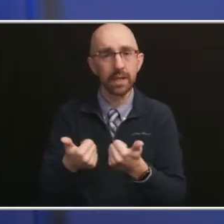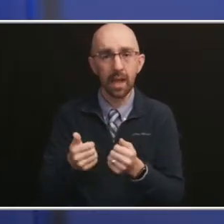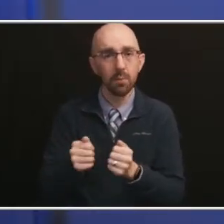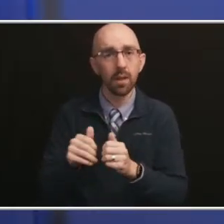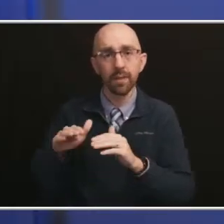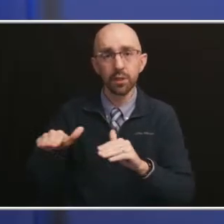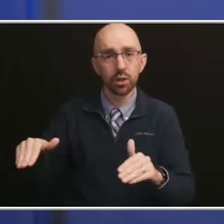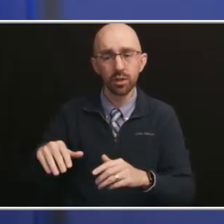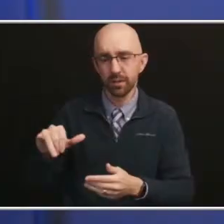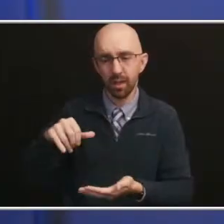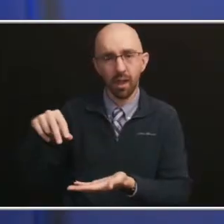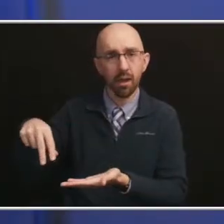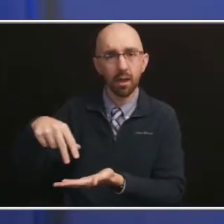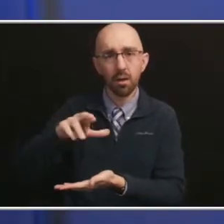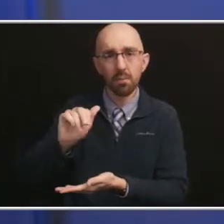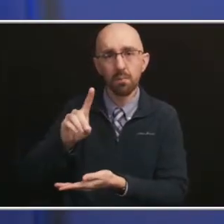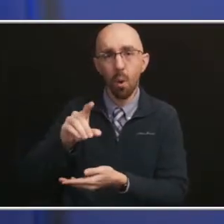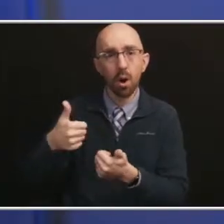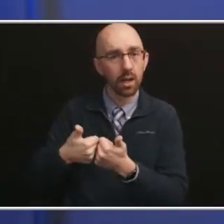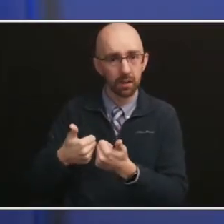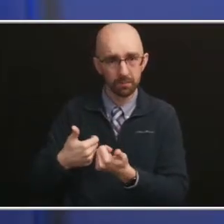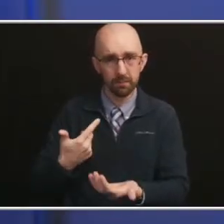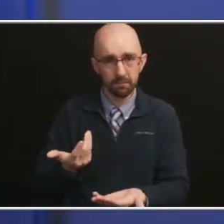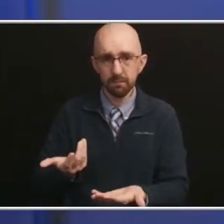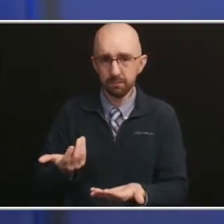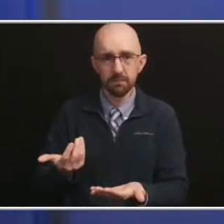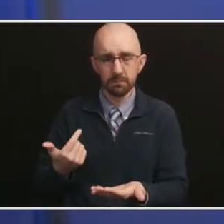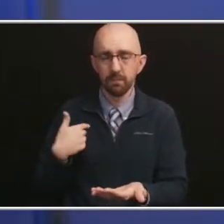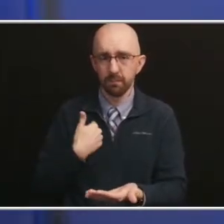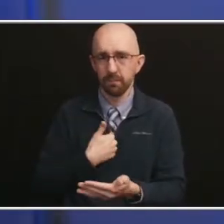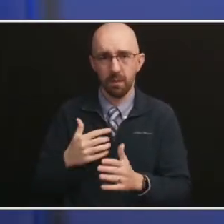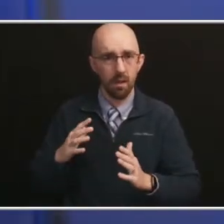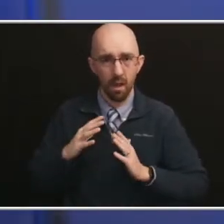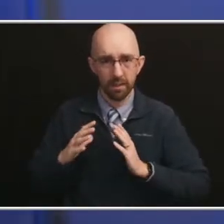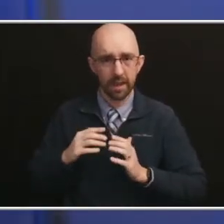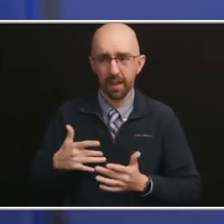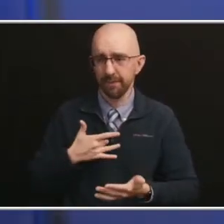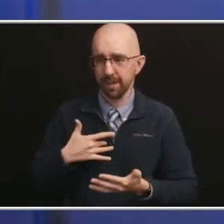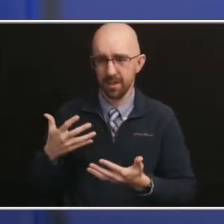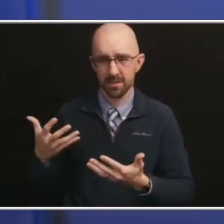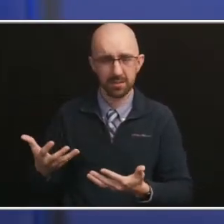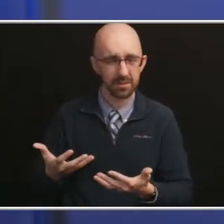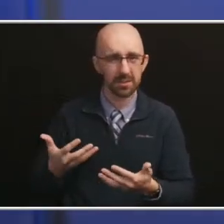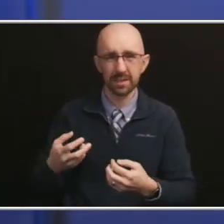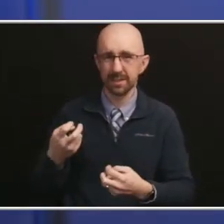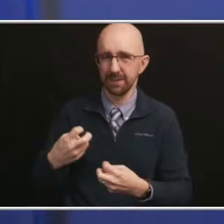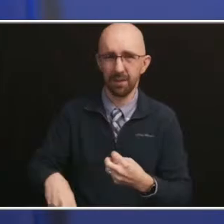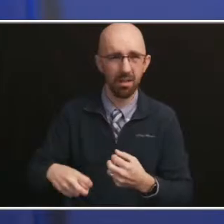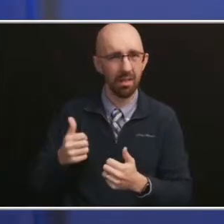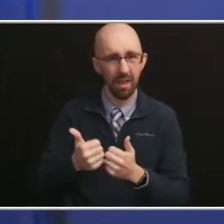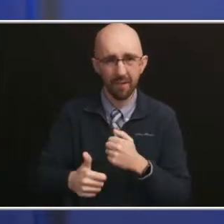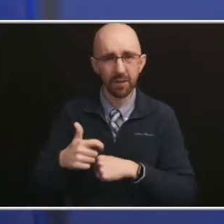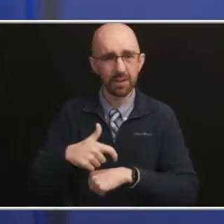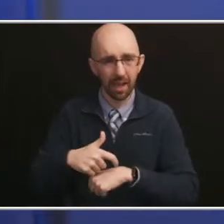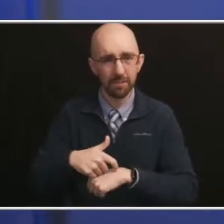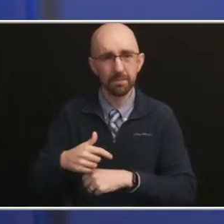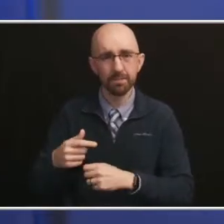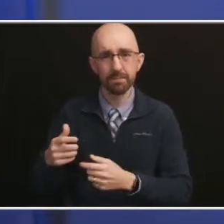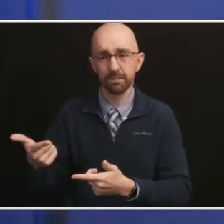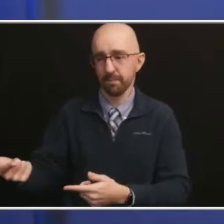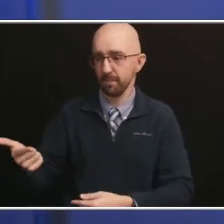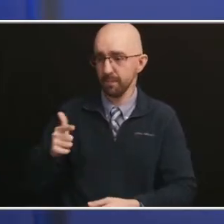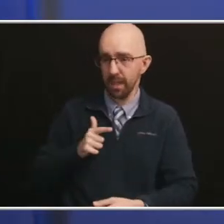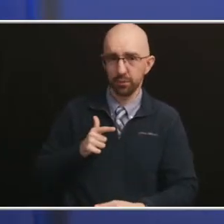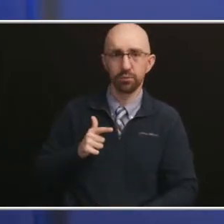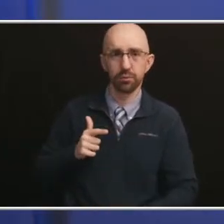that we were at the holidays became difficult. Every time it come around to my turn,